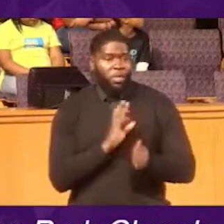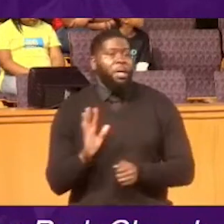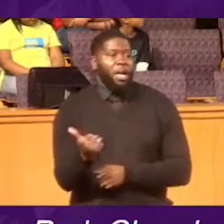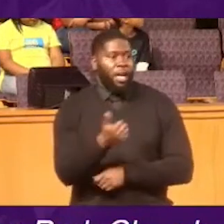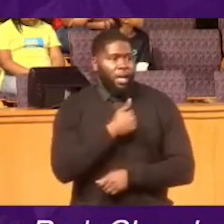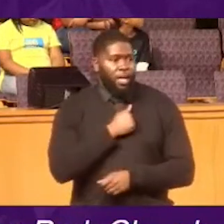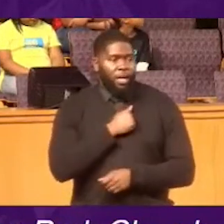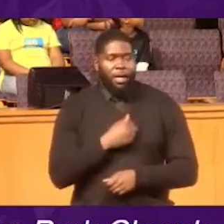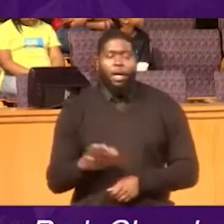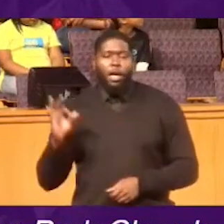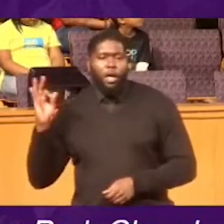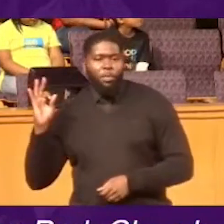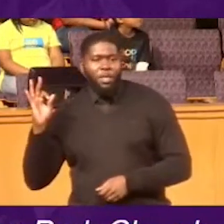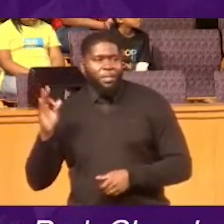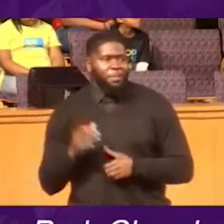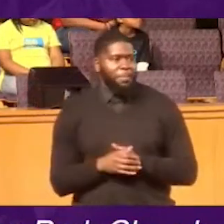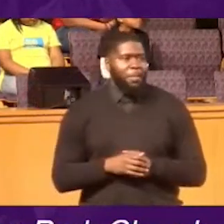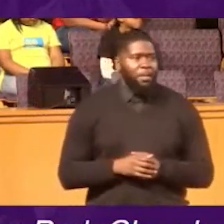and the bishop.